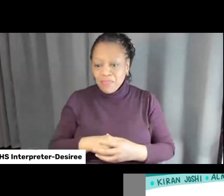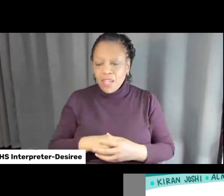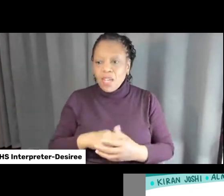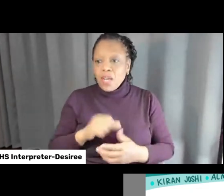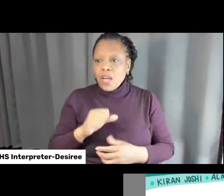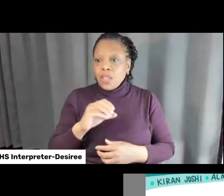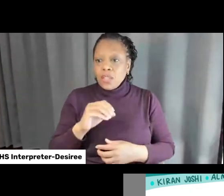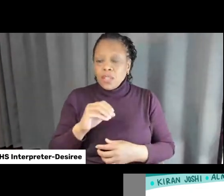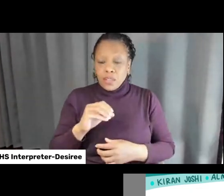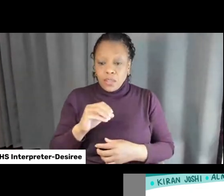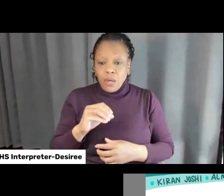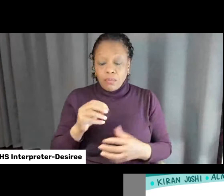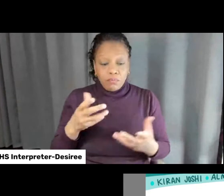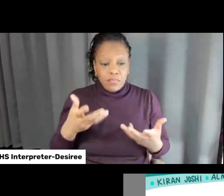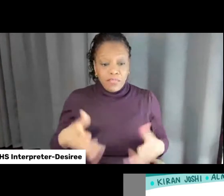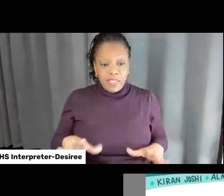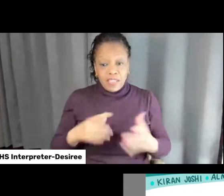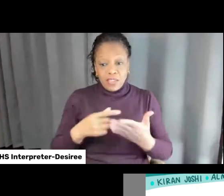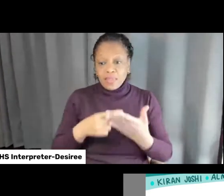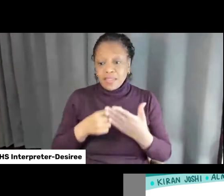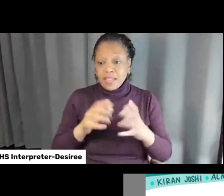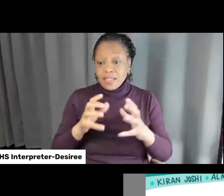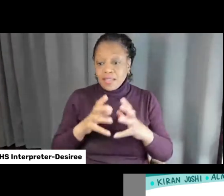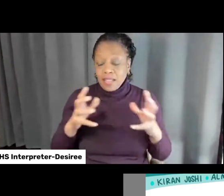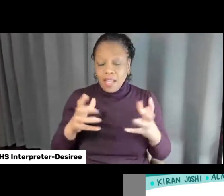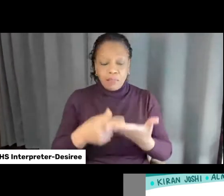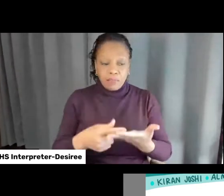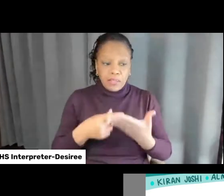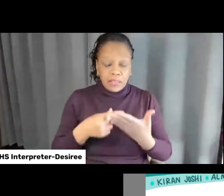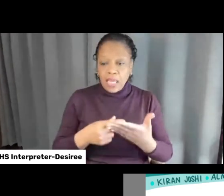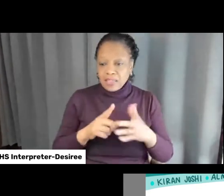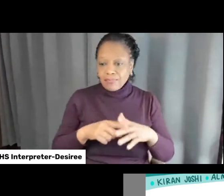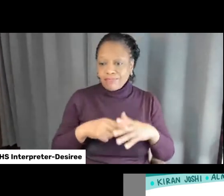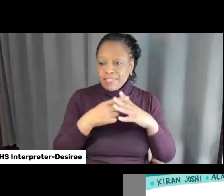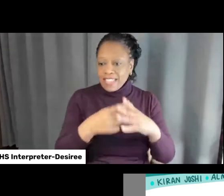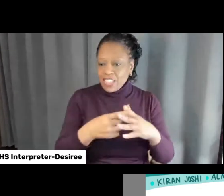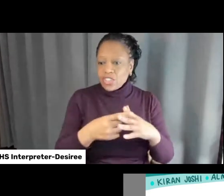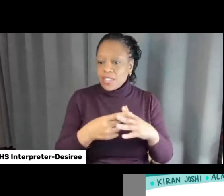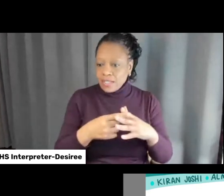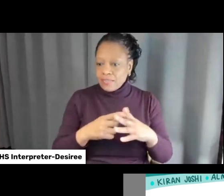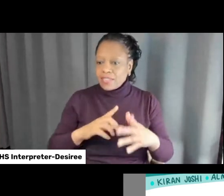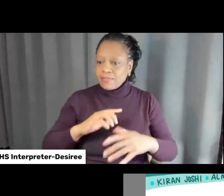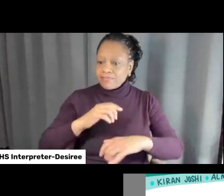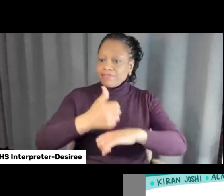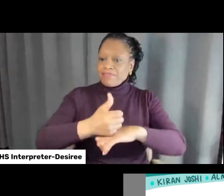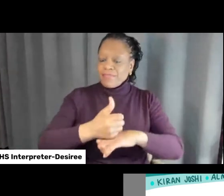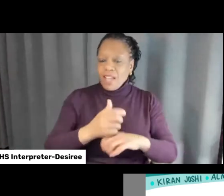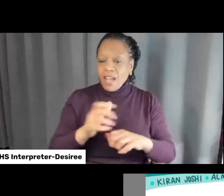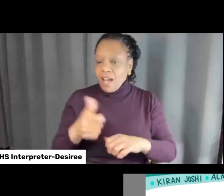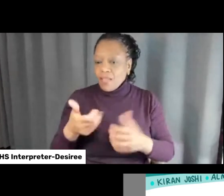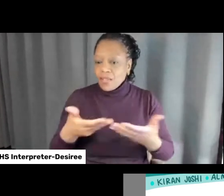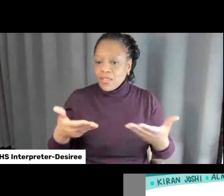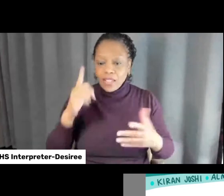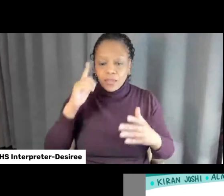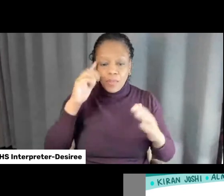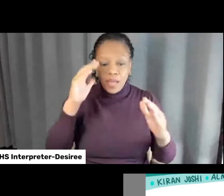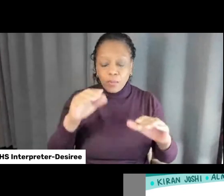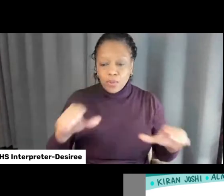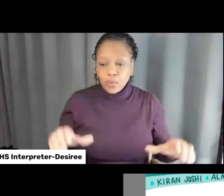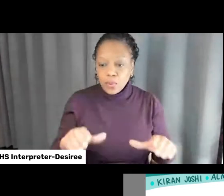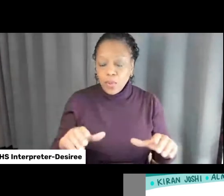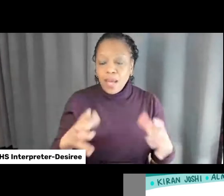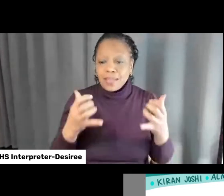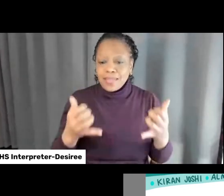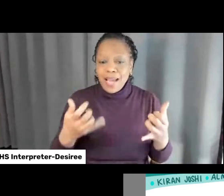I know we discussed a lot. We talked about the initiative, some of the other things that we're hoping to do. We're going to open it up